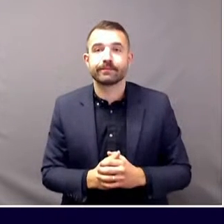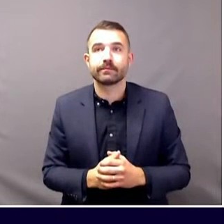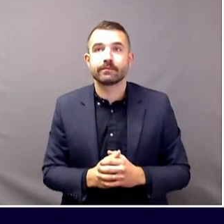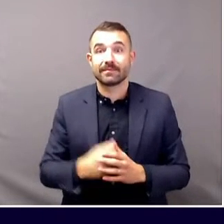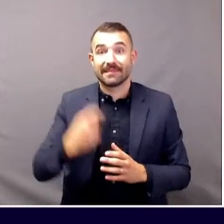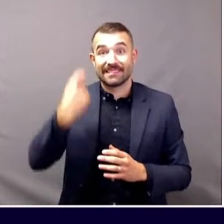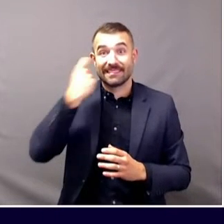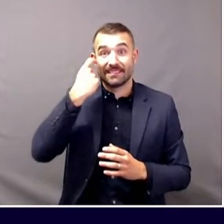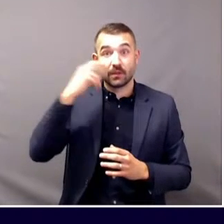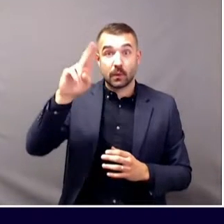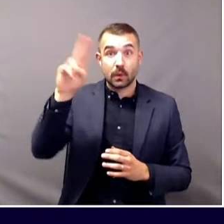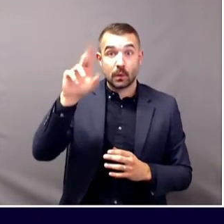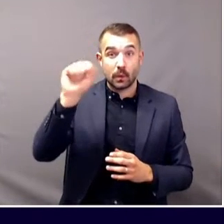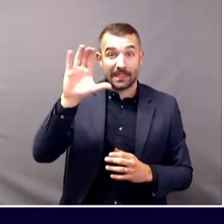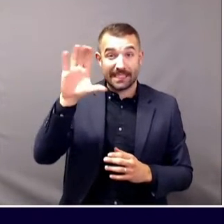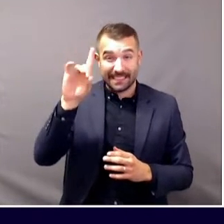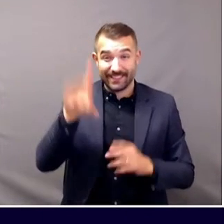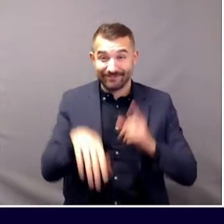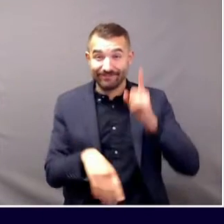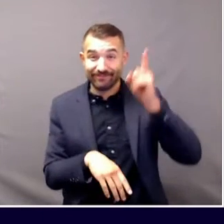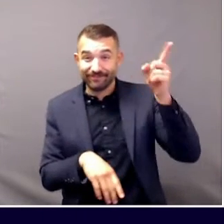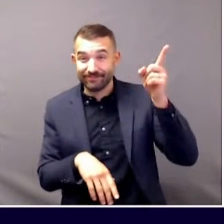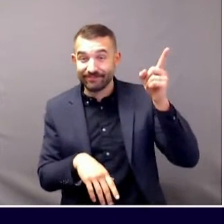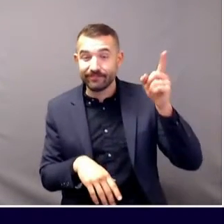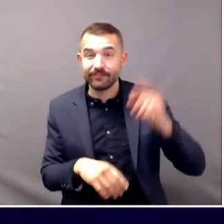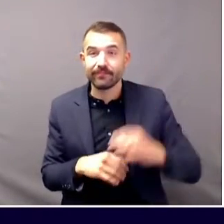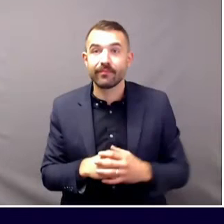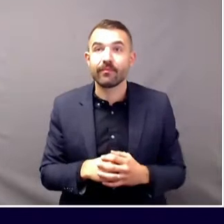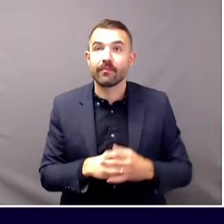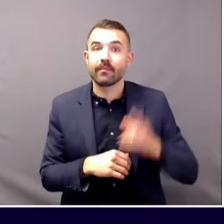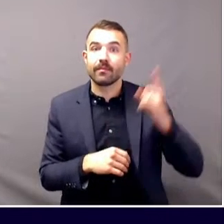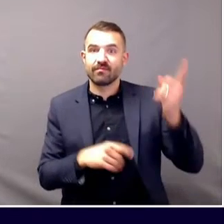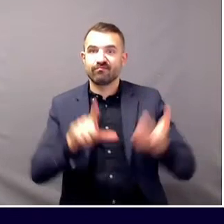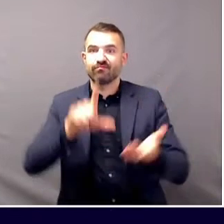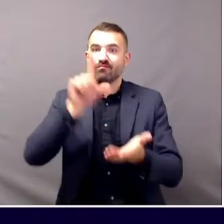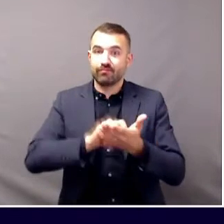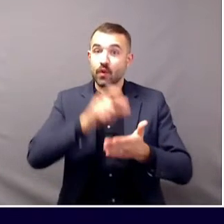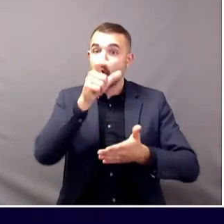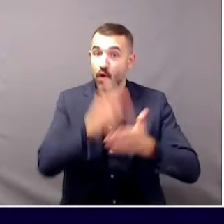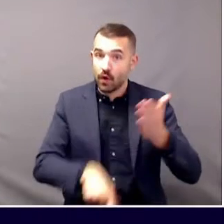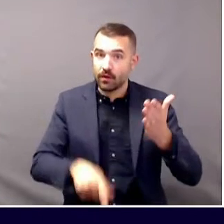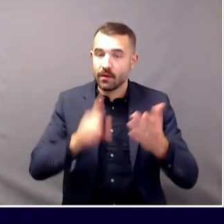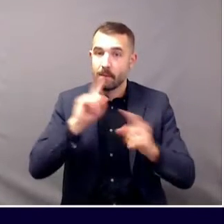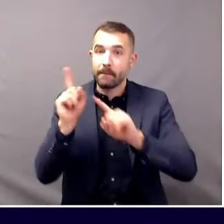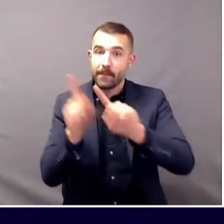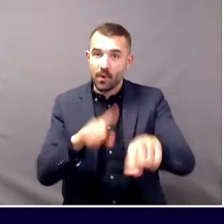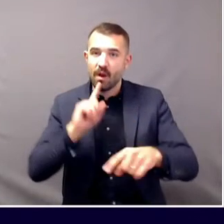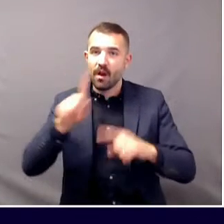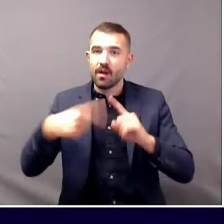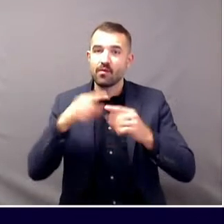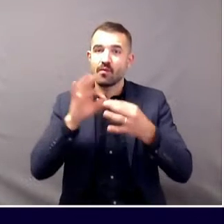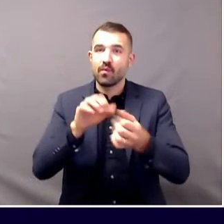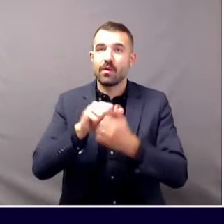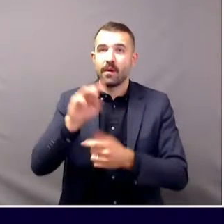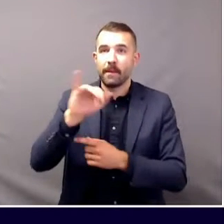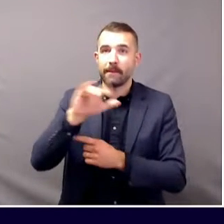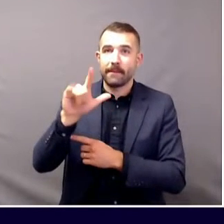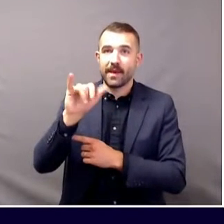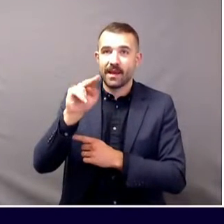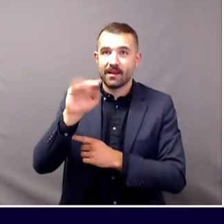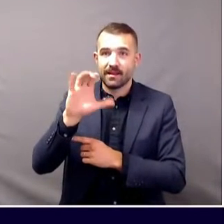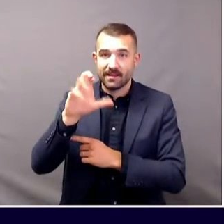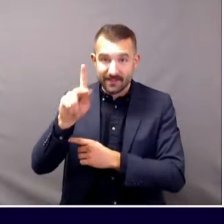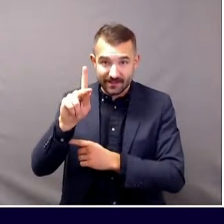CDC regarding the Millinocket area wedding and reception, which was the cause of more than 170 cases